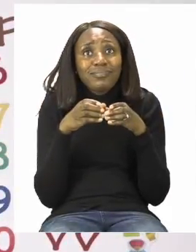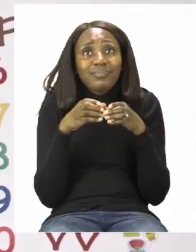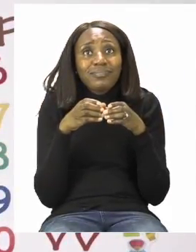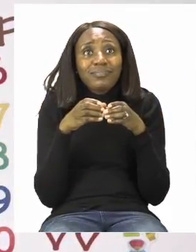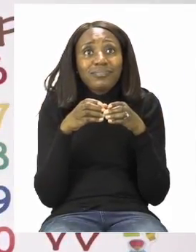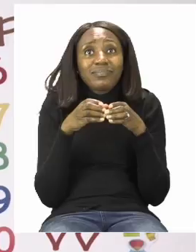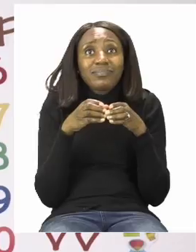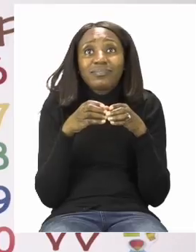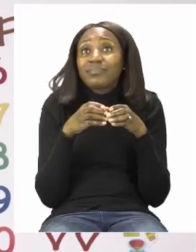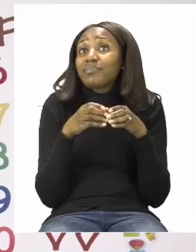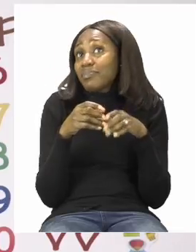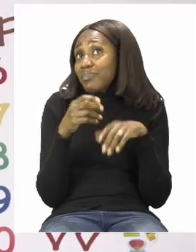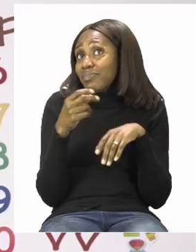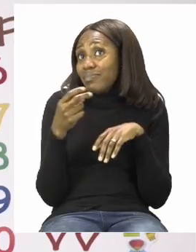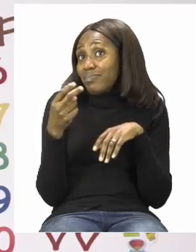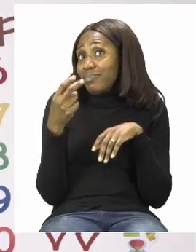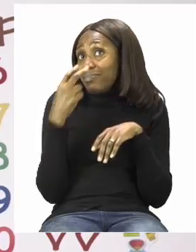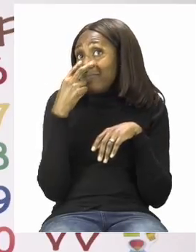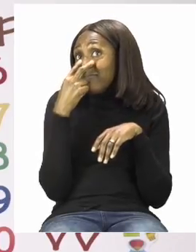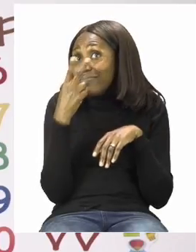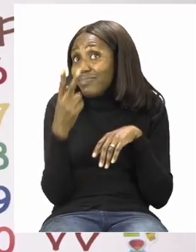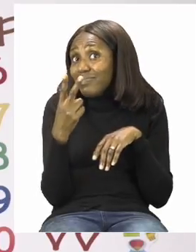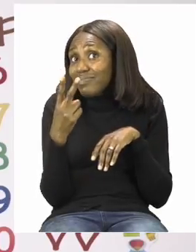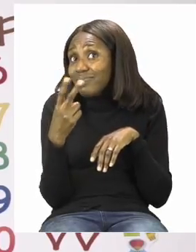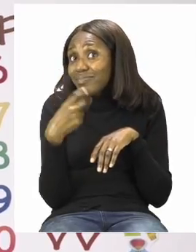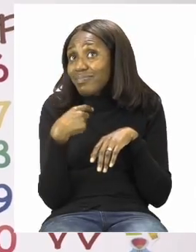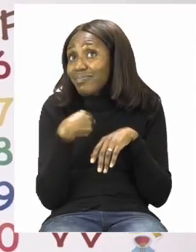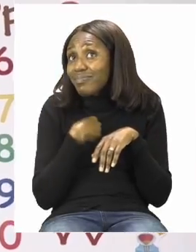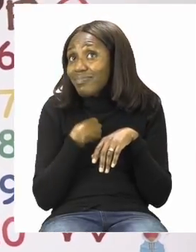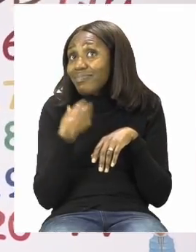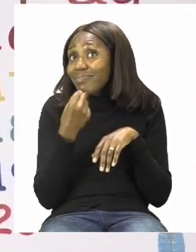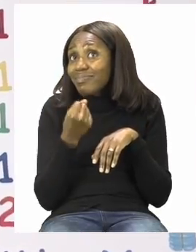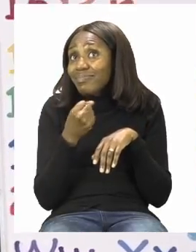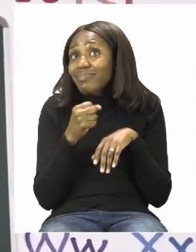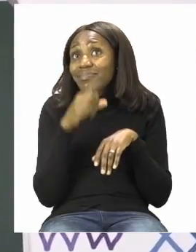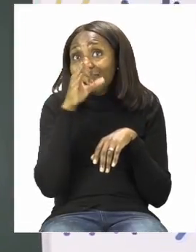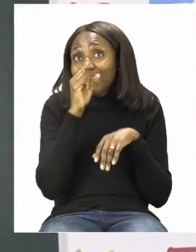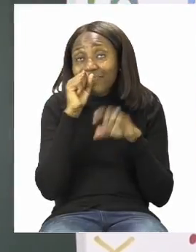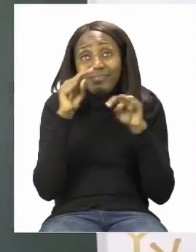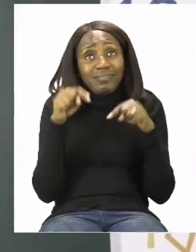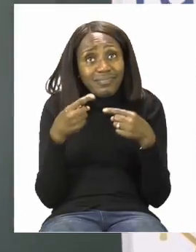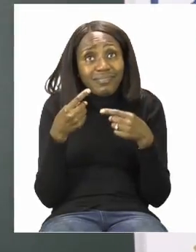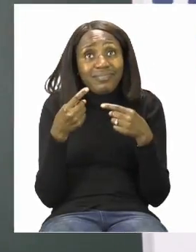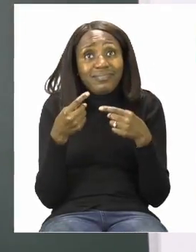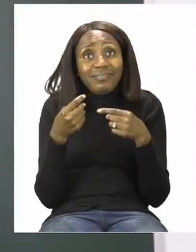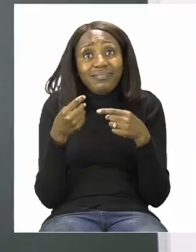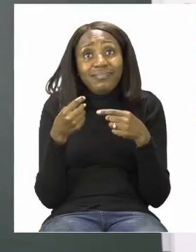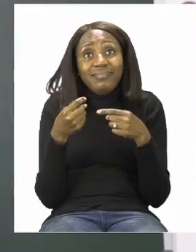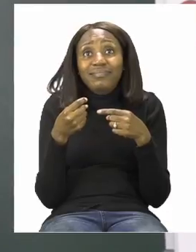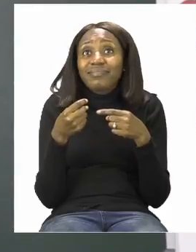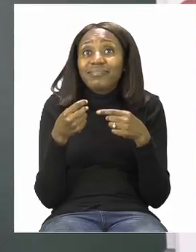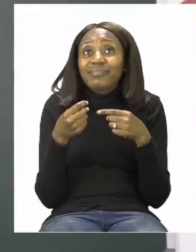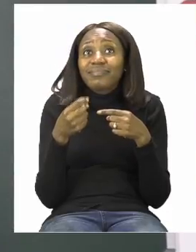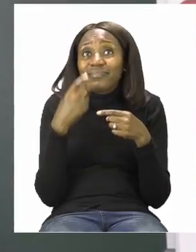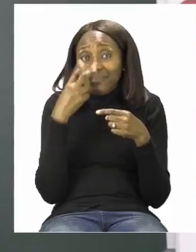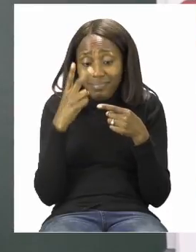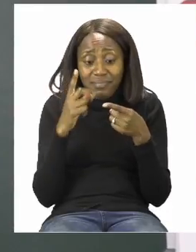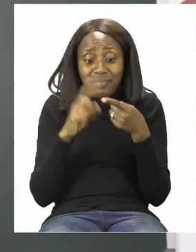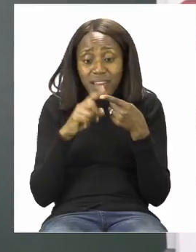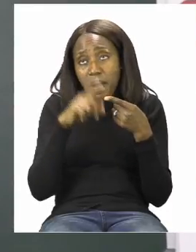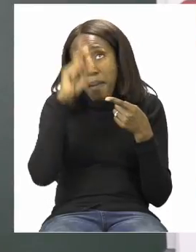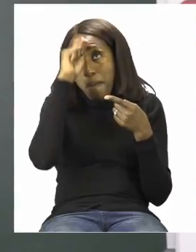can see, I have a few orange things in our classroom. The first orange thing that you can see